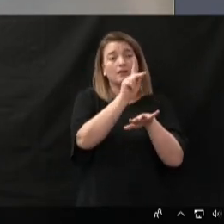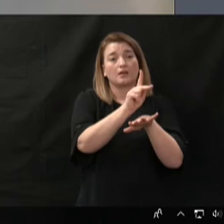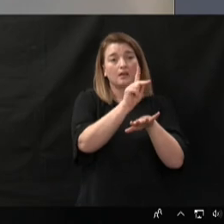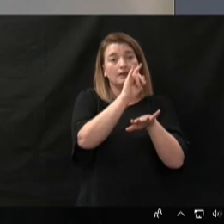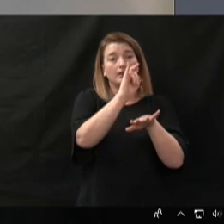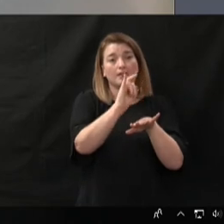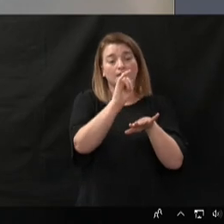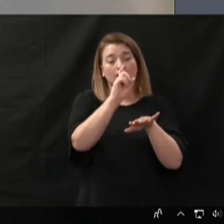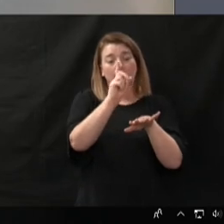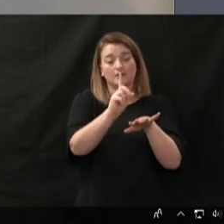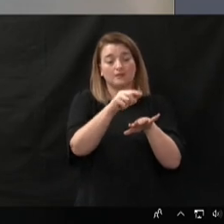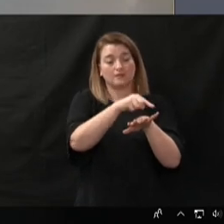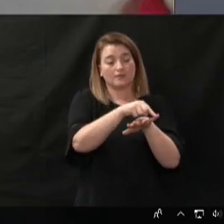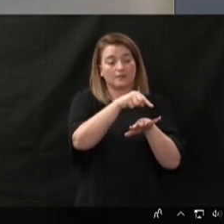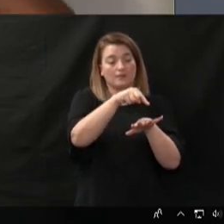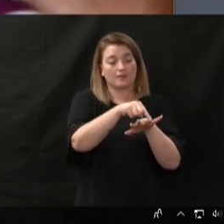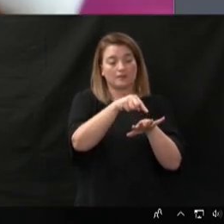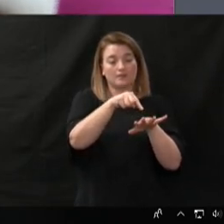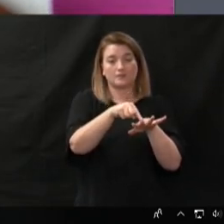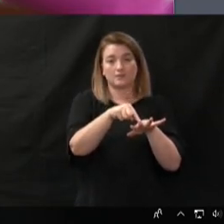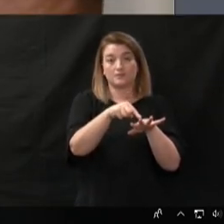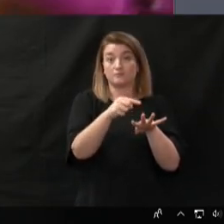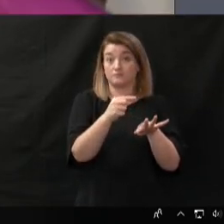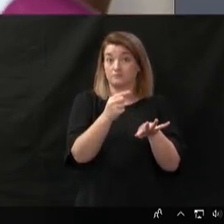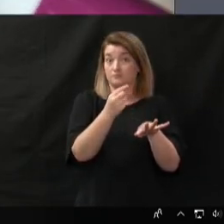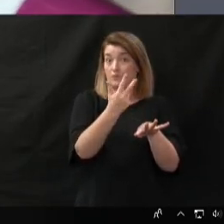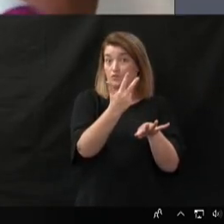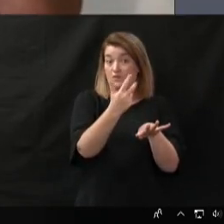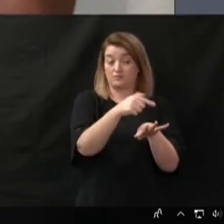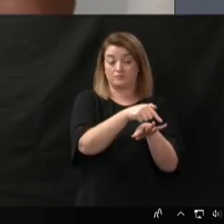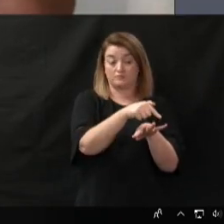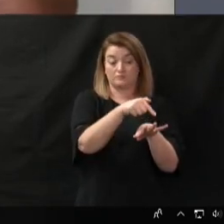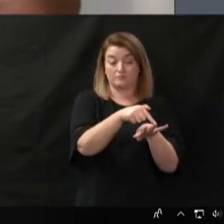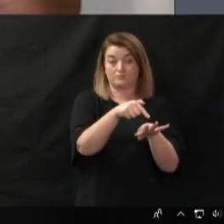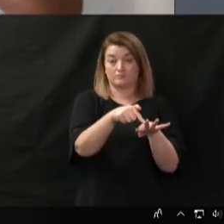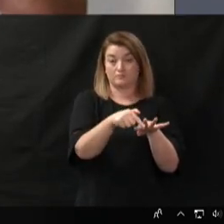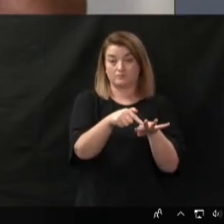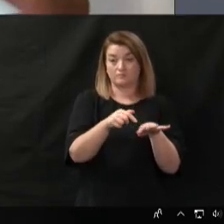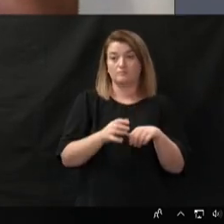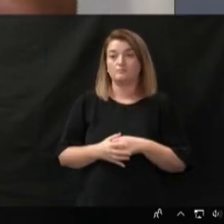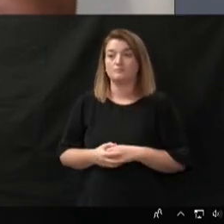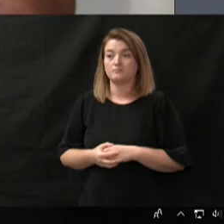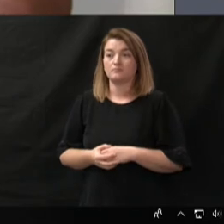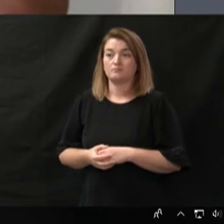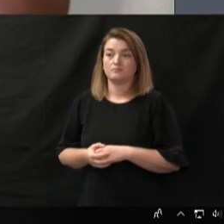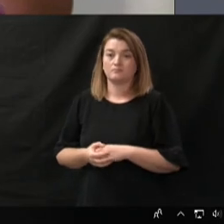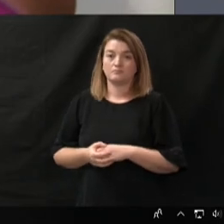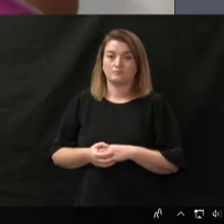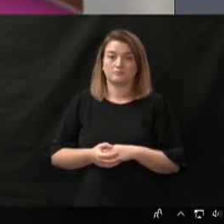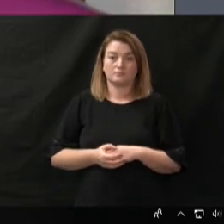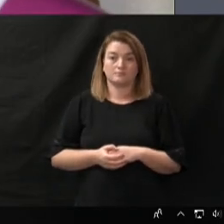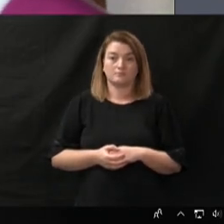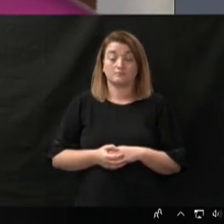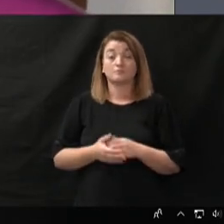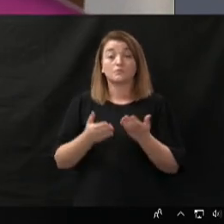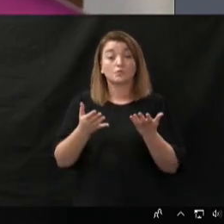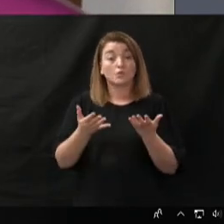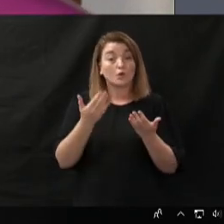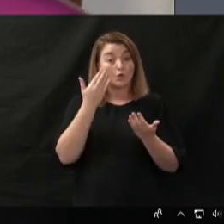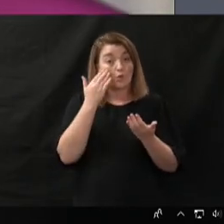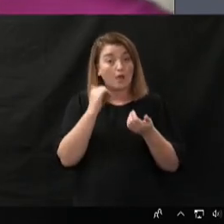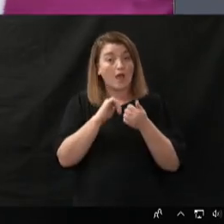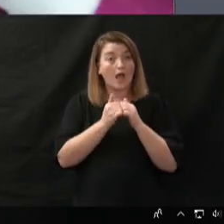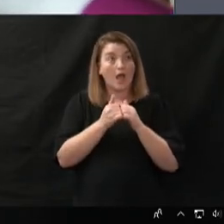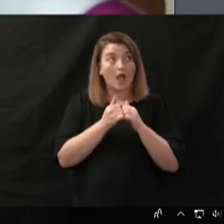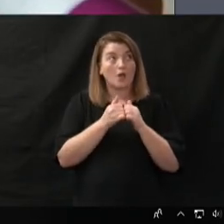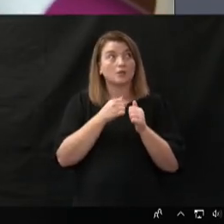K-I-D. Very good. So let's write it down. You're going to make sure you're kind of saying it under your